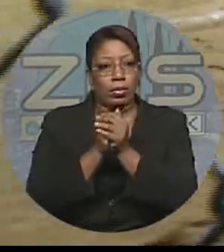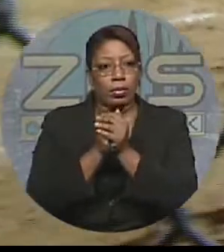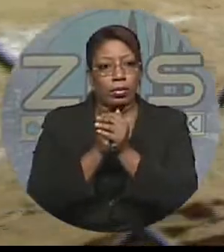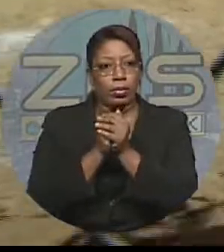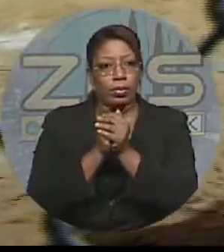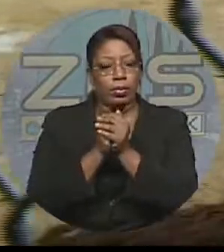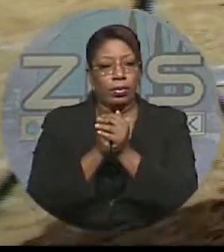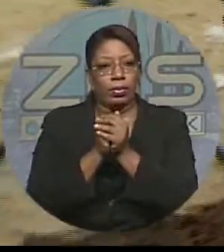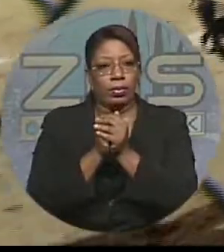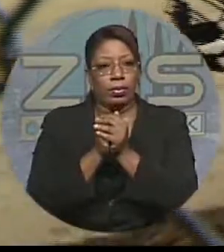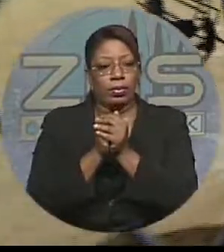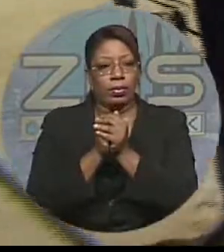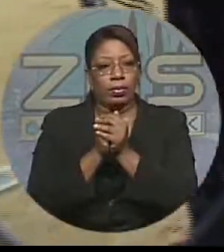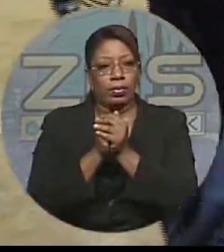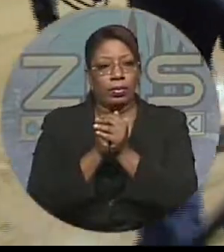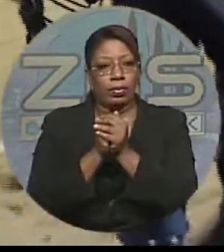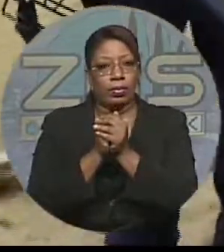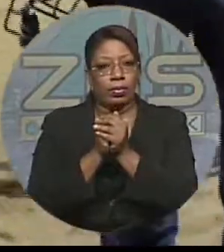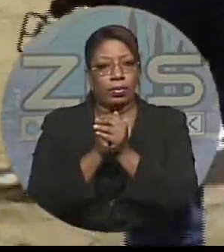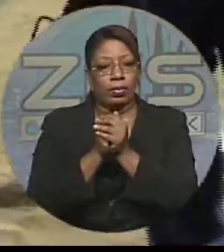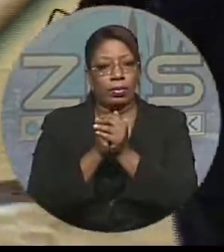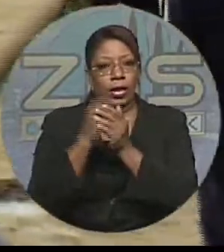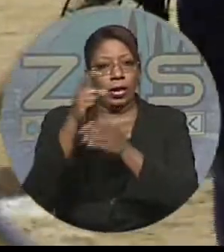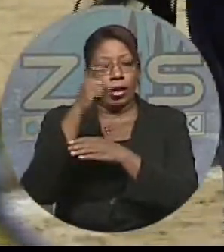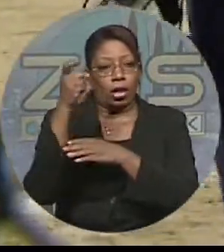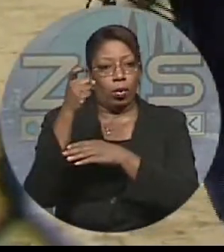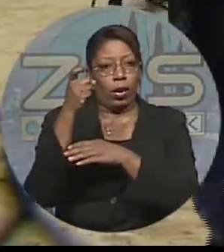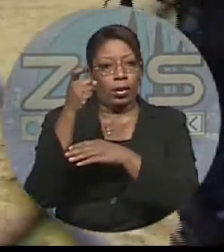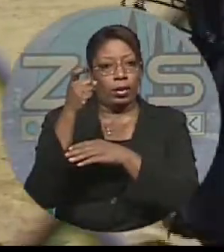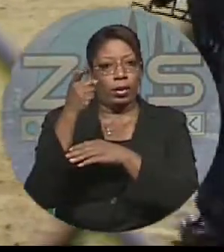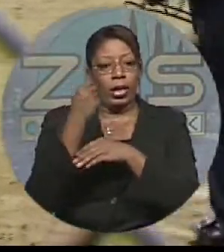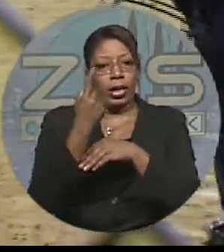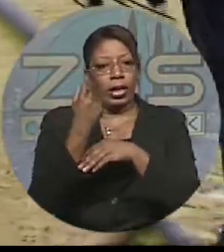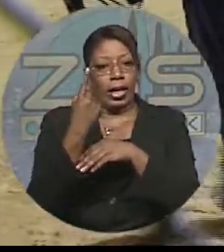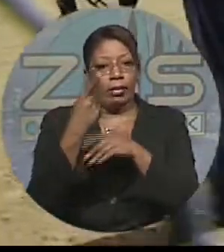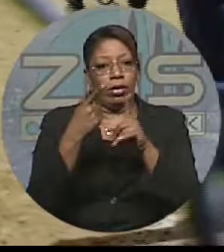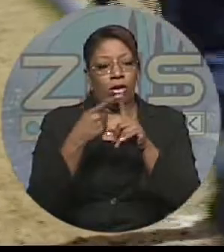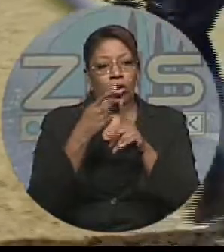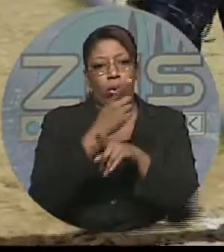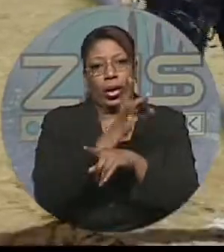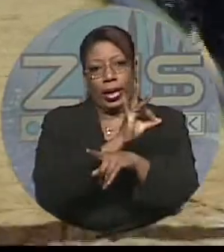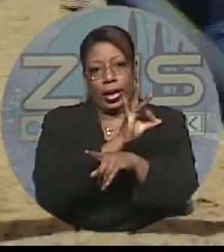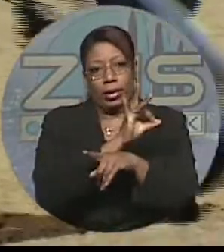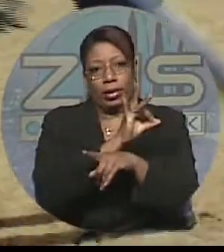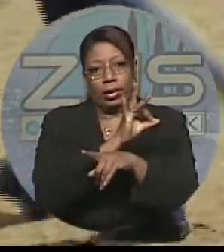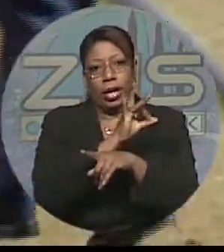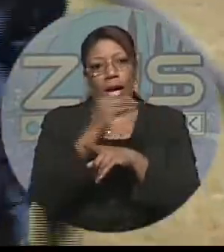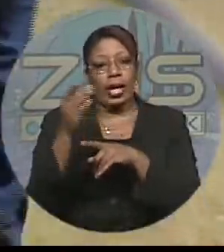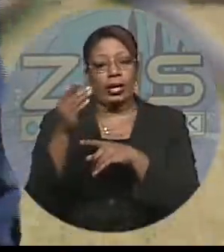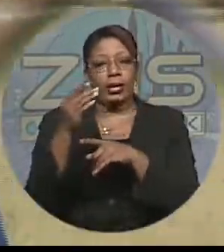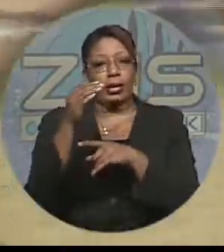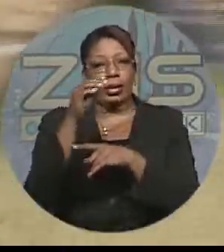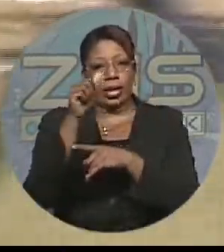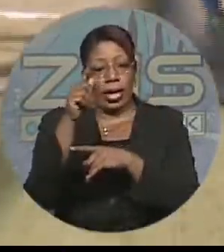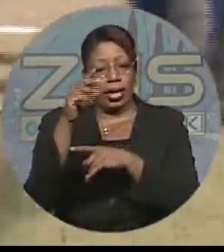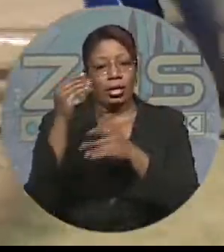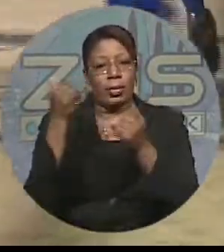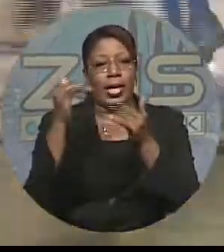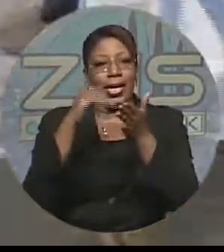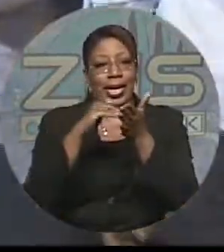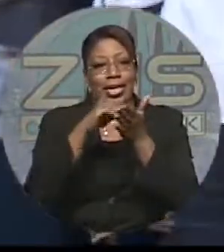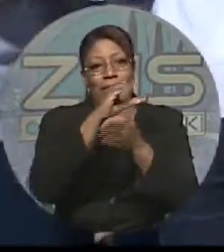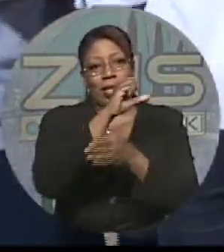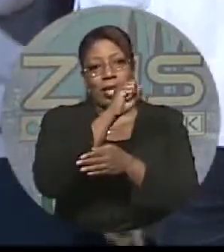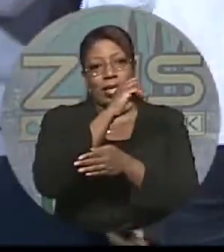and we can tell you that St. Anne's wins this one by a final of 11-8, and they face SAC in the championship. The